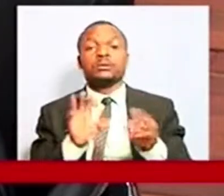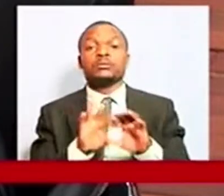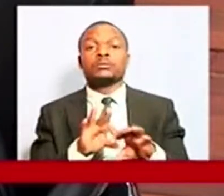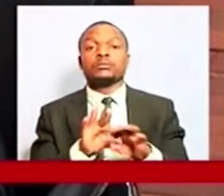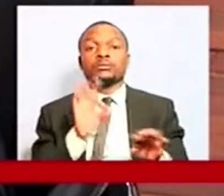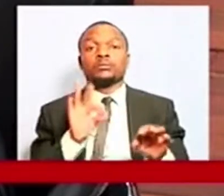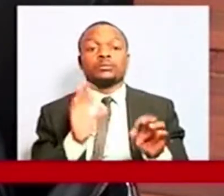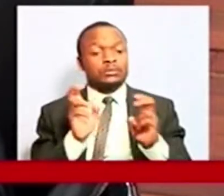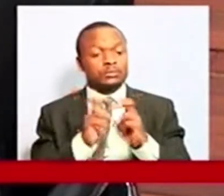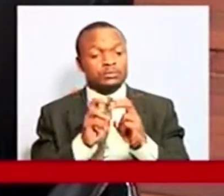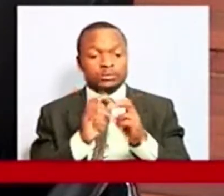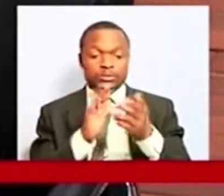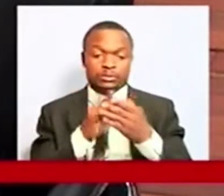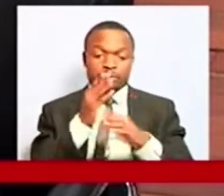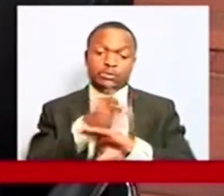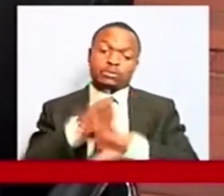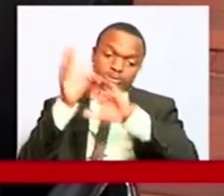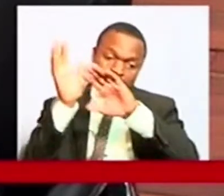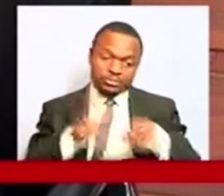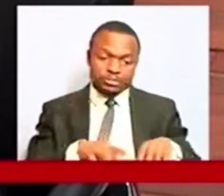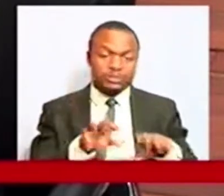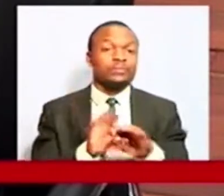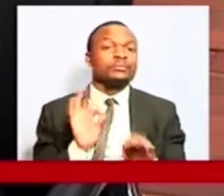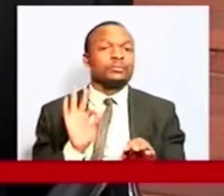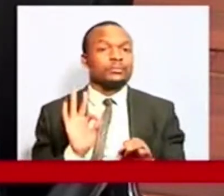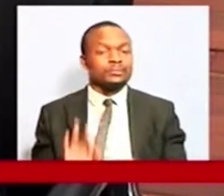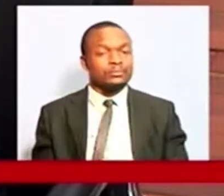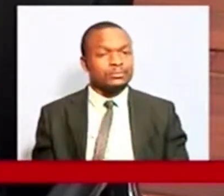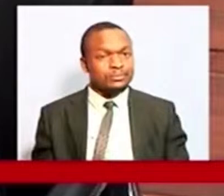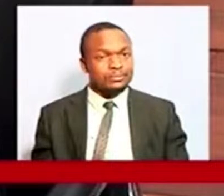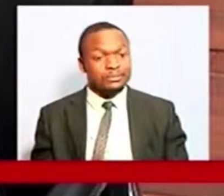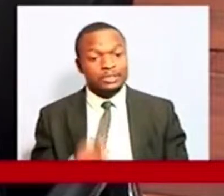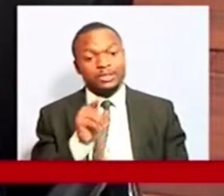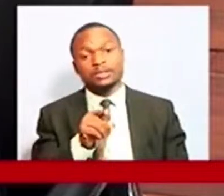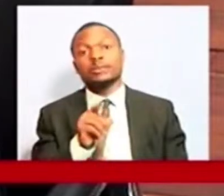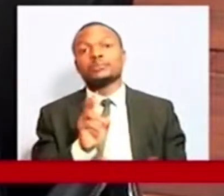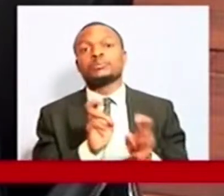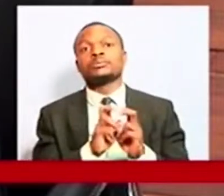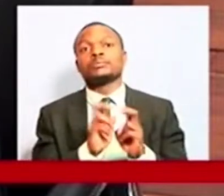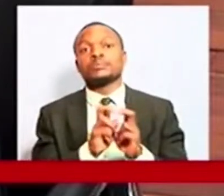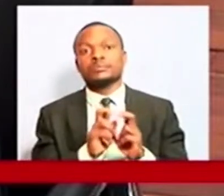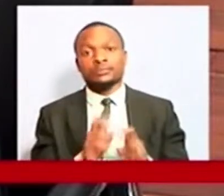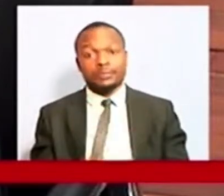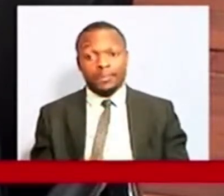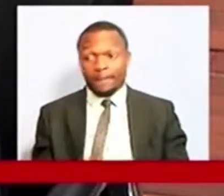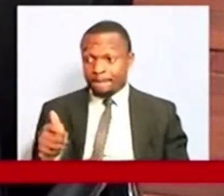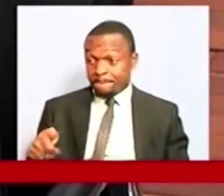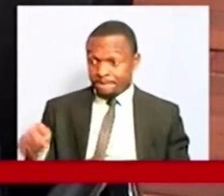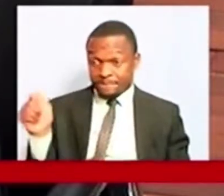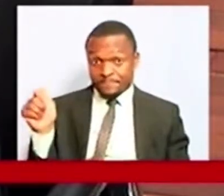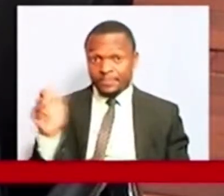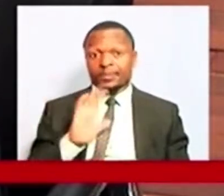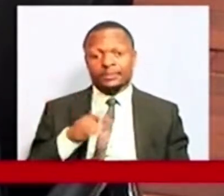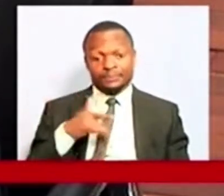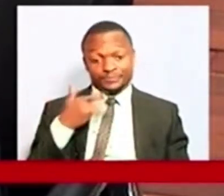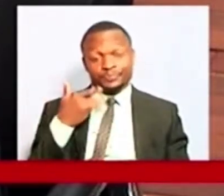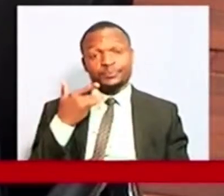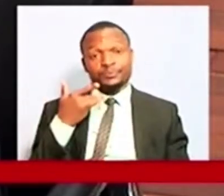after they left, they have availed that contract. To me, I feel